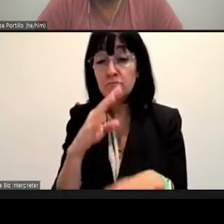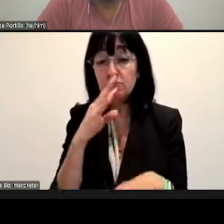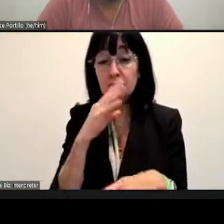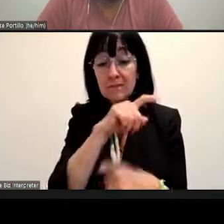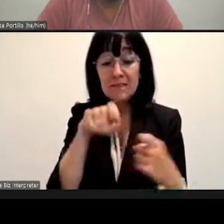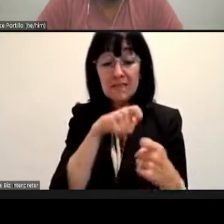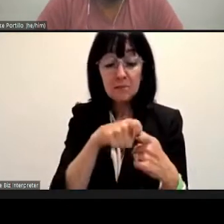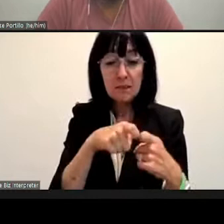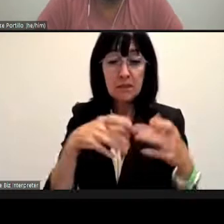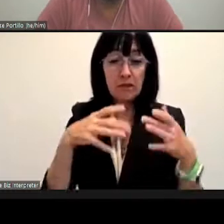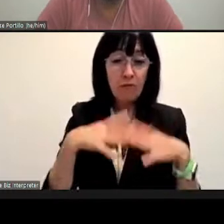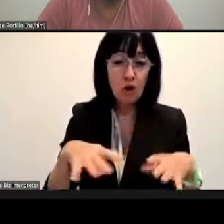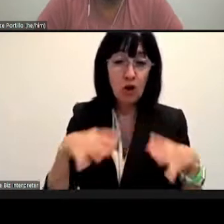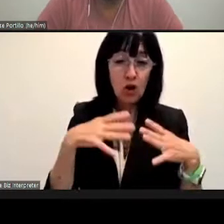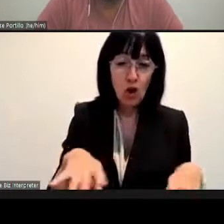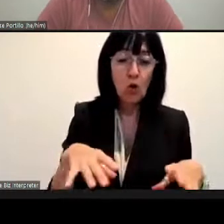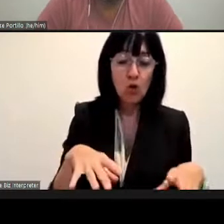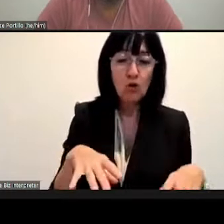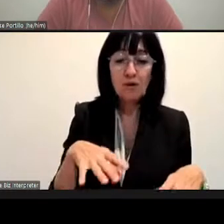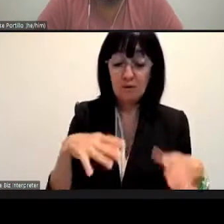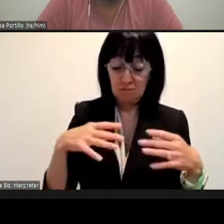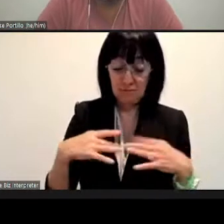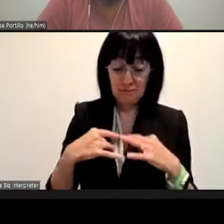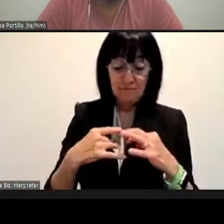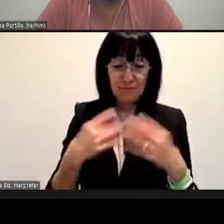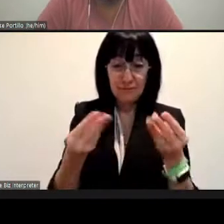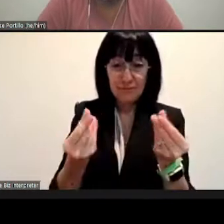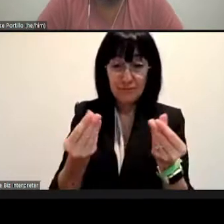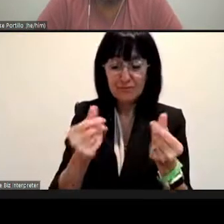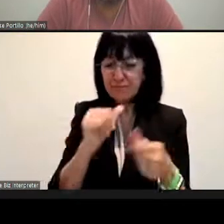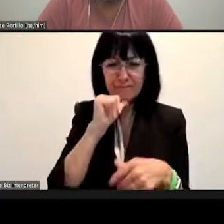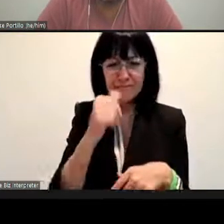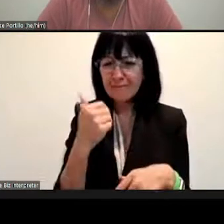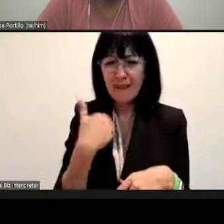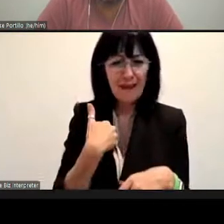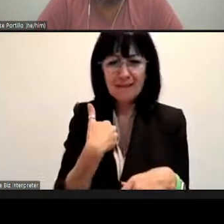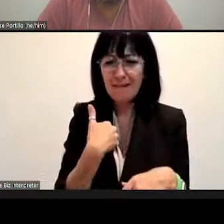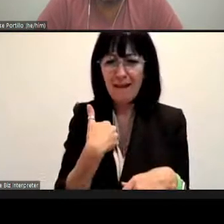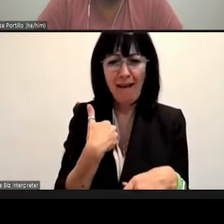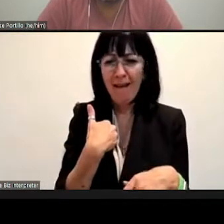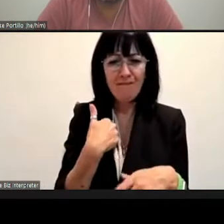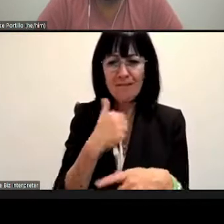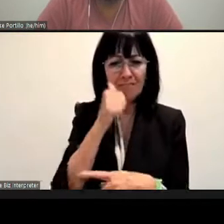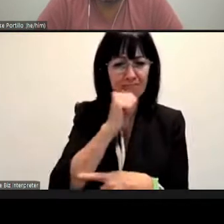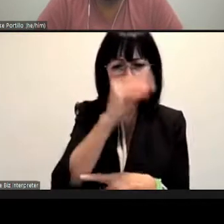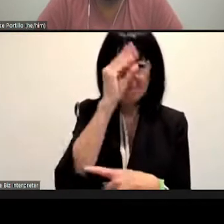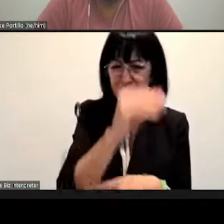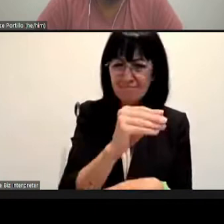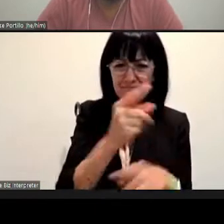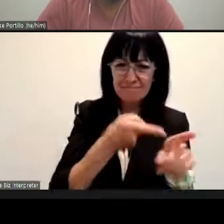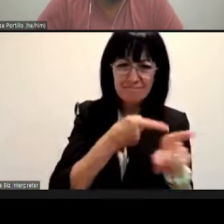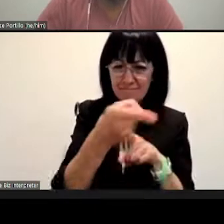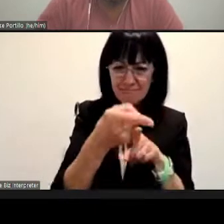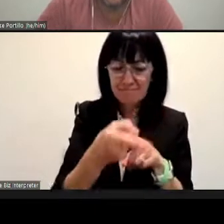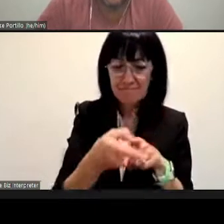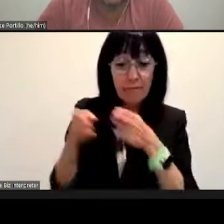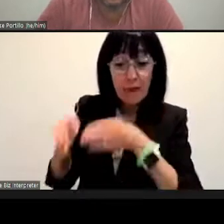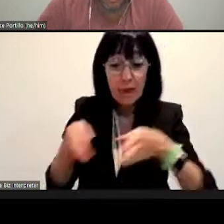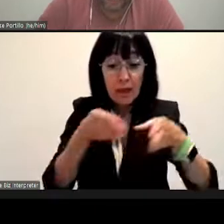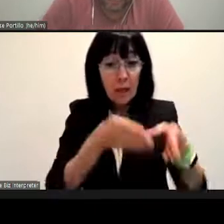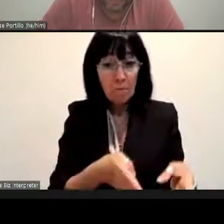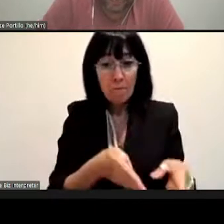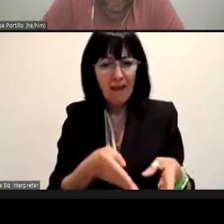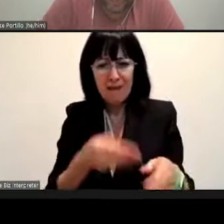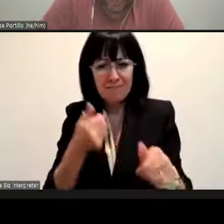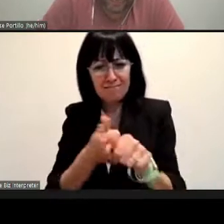clothing, cloth doesn't have a gender. Pants have no sexual identity. It is a textile that